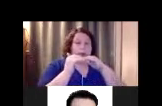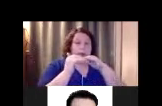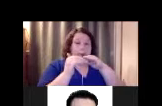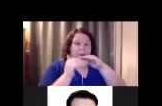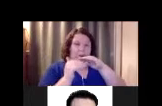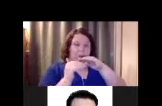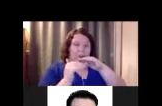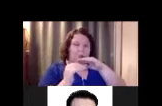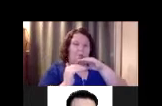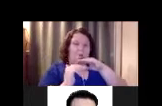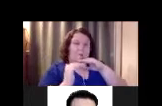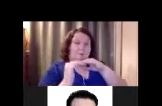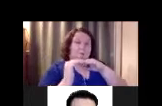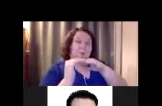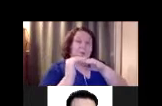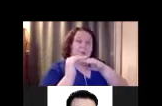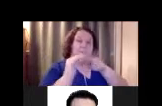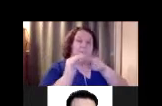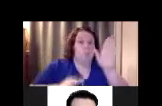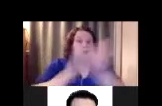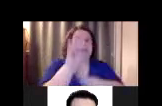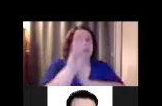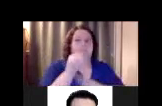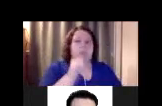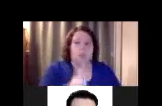next 10 years, but we're not seeing explosive growth.